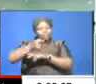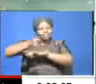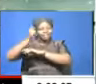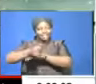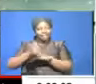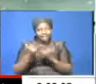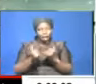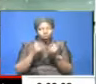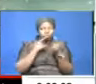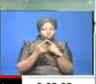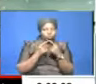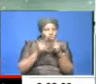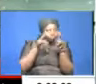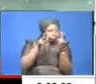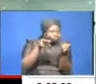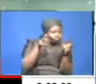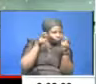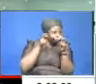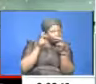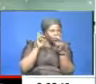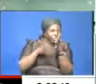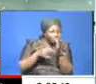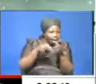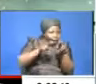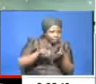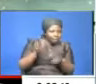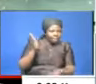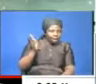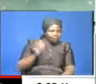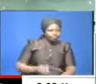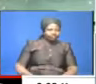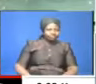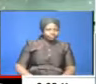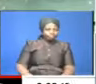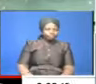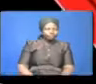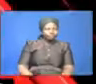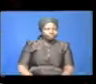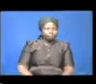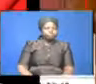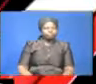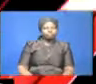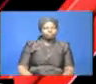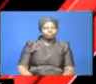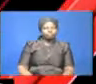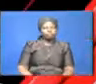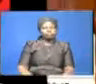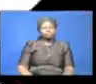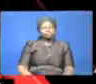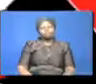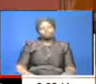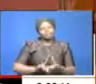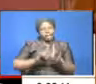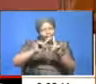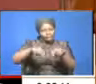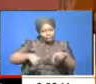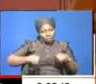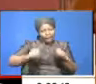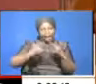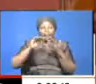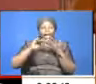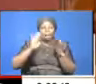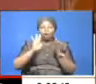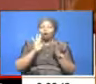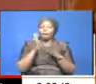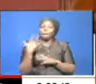and listen into the proceedings there. Demanded for more documents which were brought while the